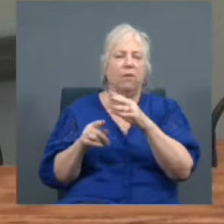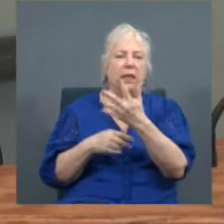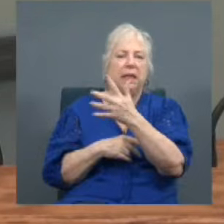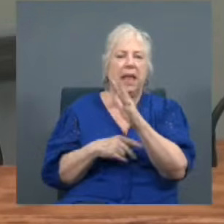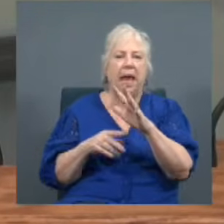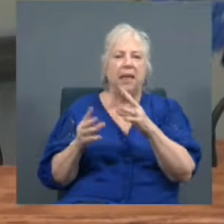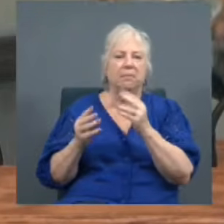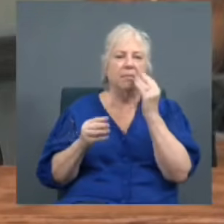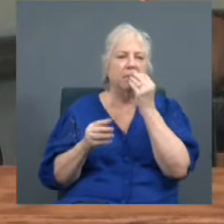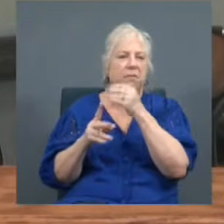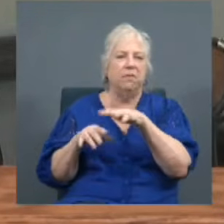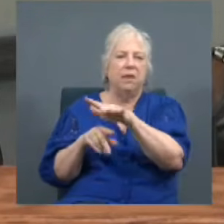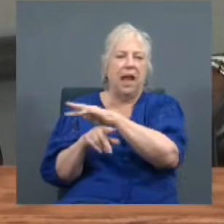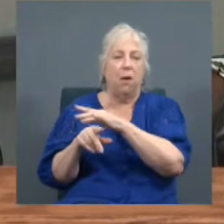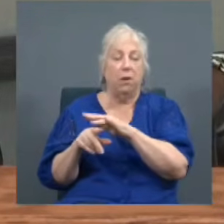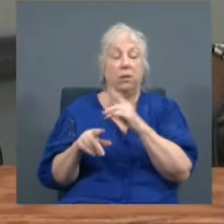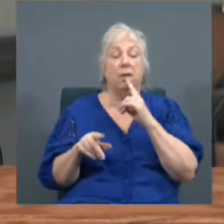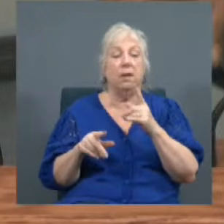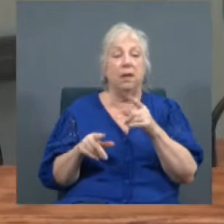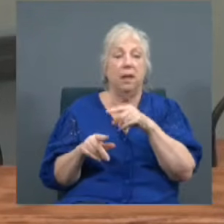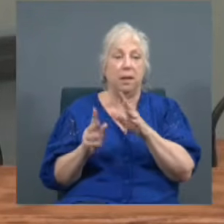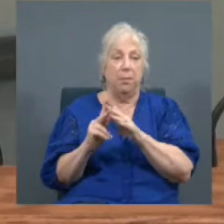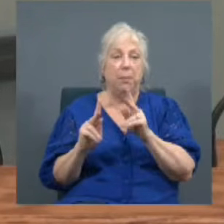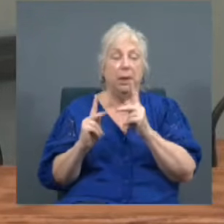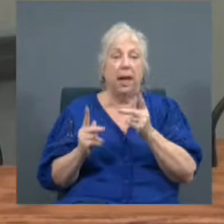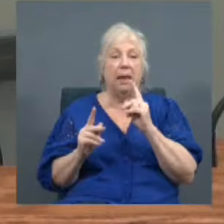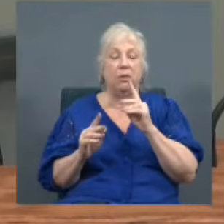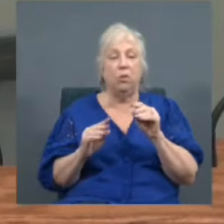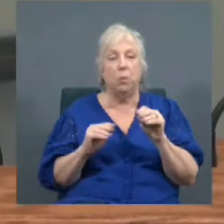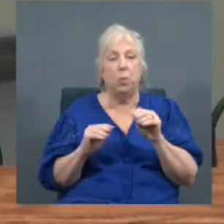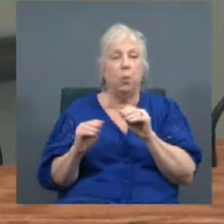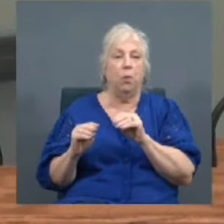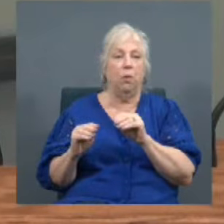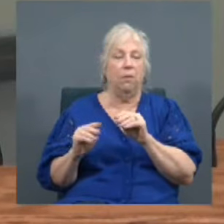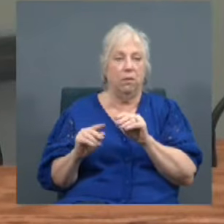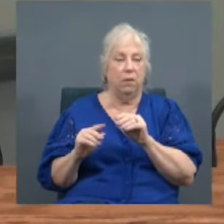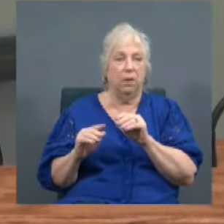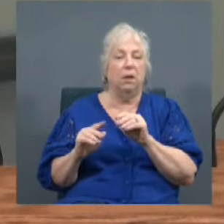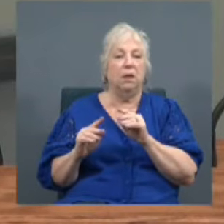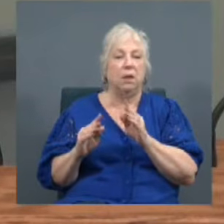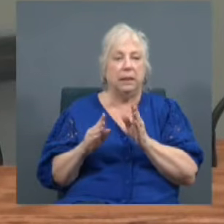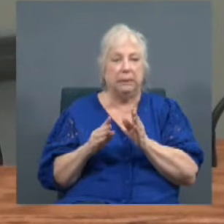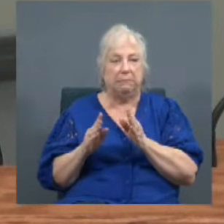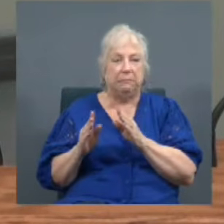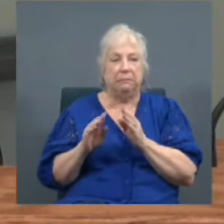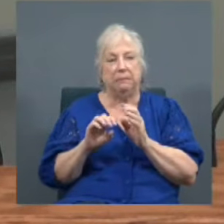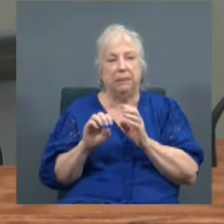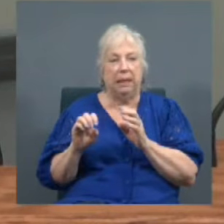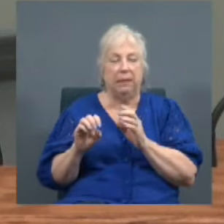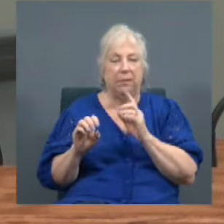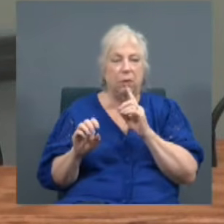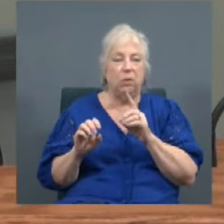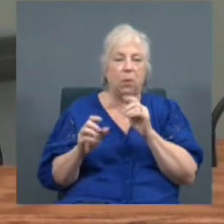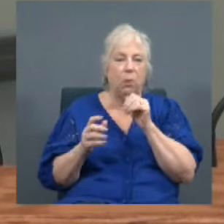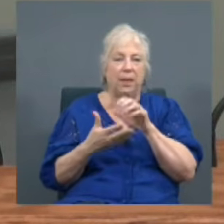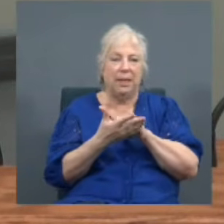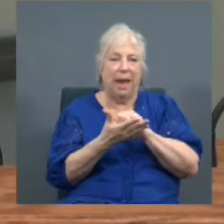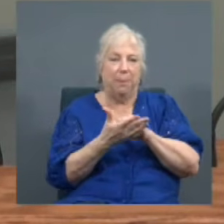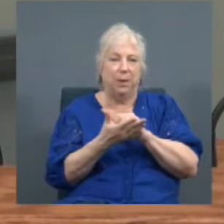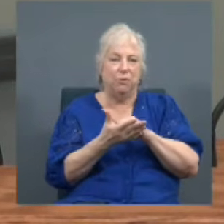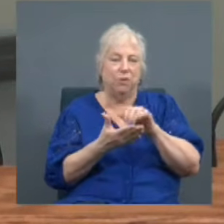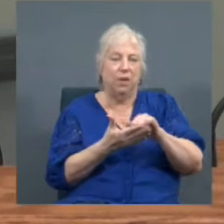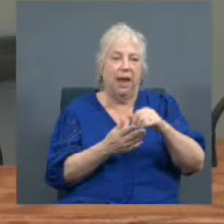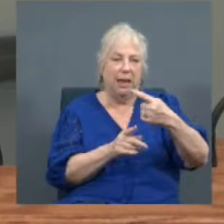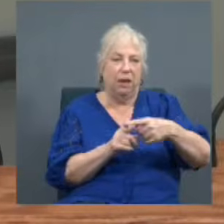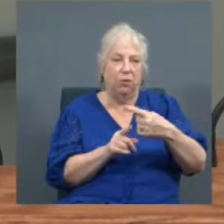they really were asking for it to be moved back to the east, to have as minimal damage to that